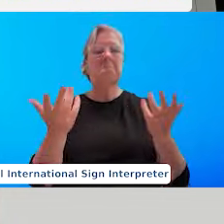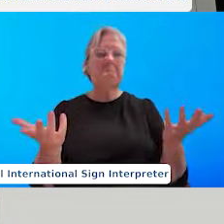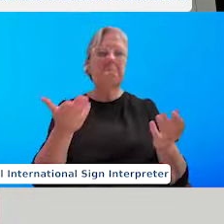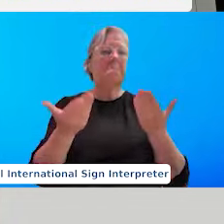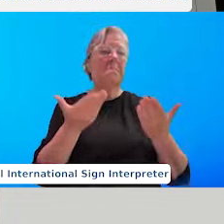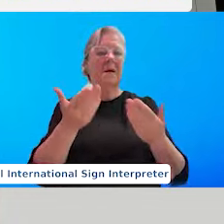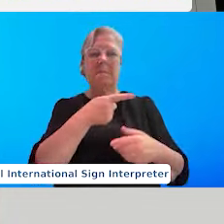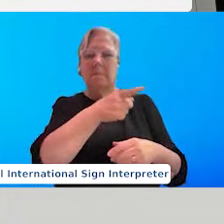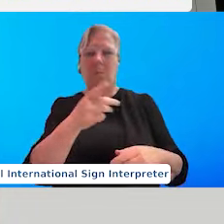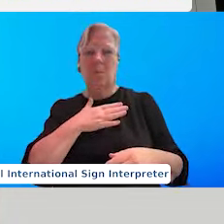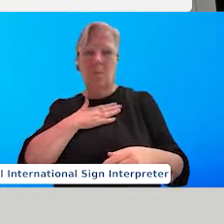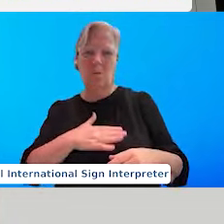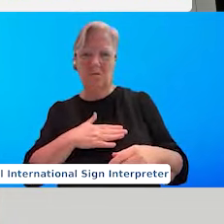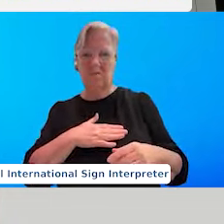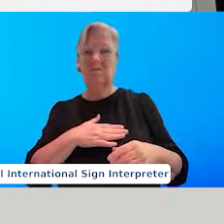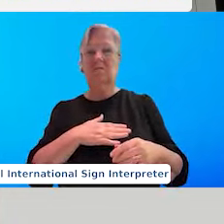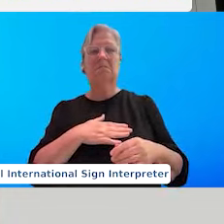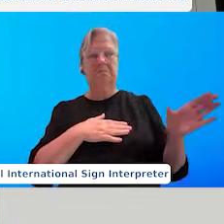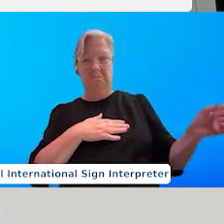them. Okay, so,